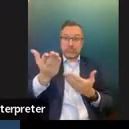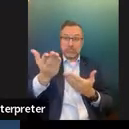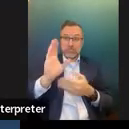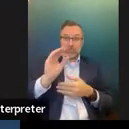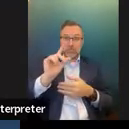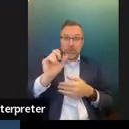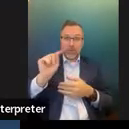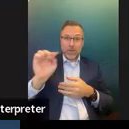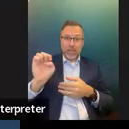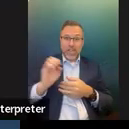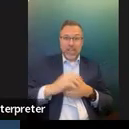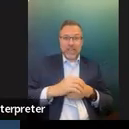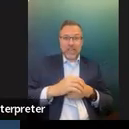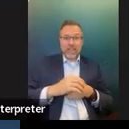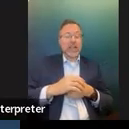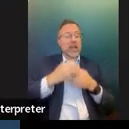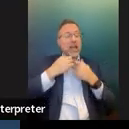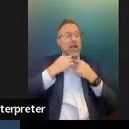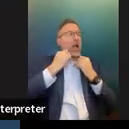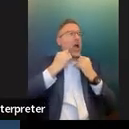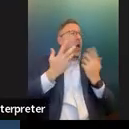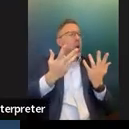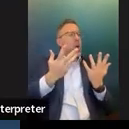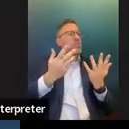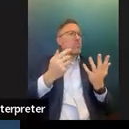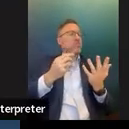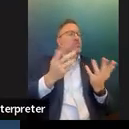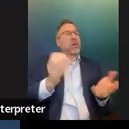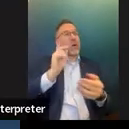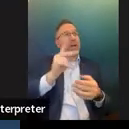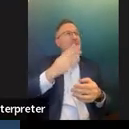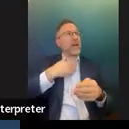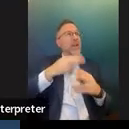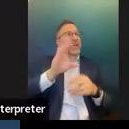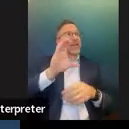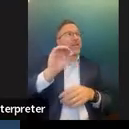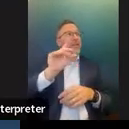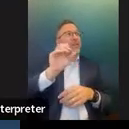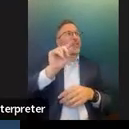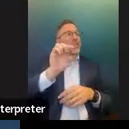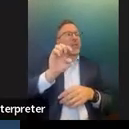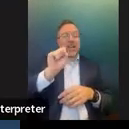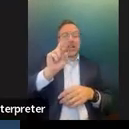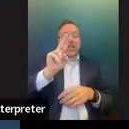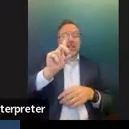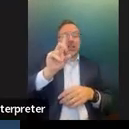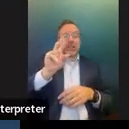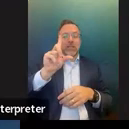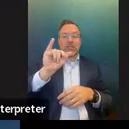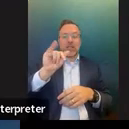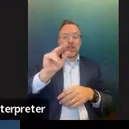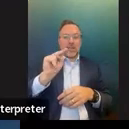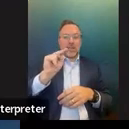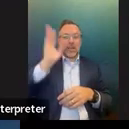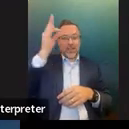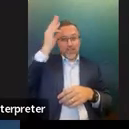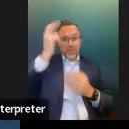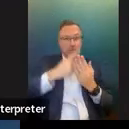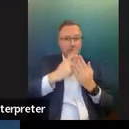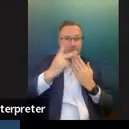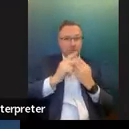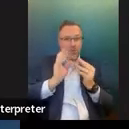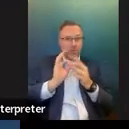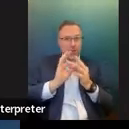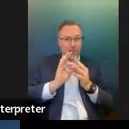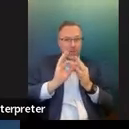I don't know how fearless I am, but hi everyone. I'm Colette Sullivan. I am the Federal Programs Coordinator, and I have been with